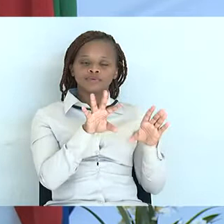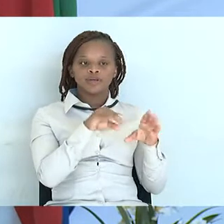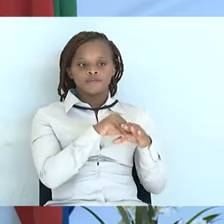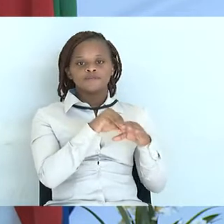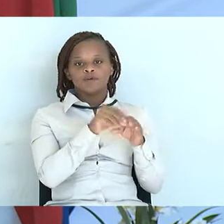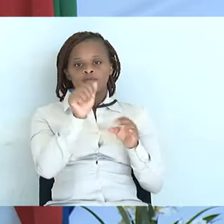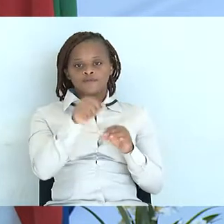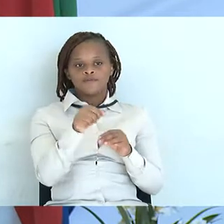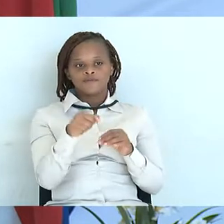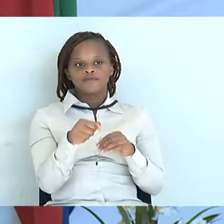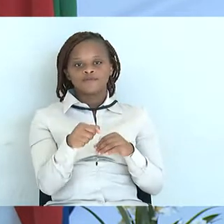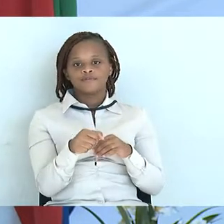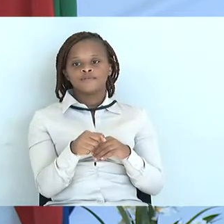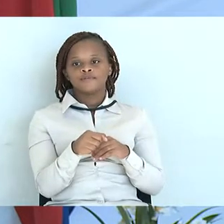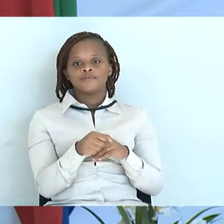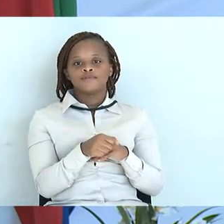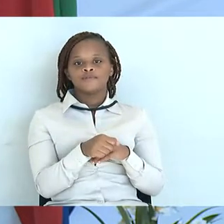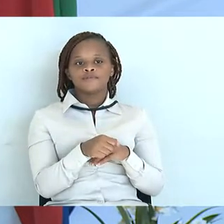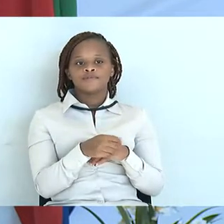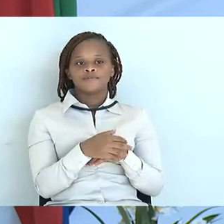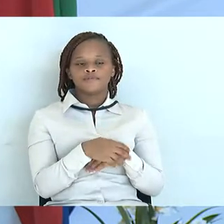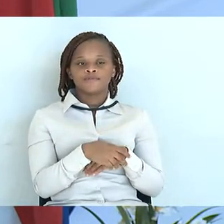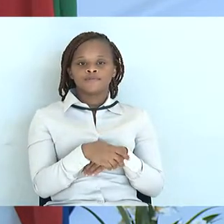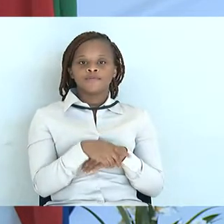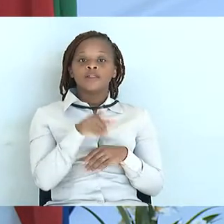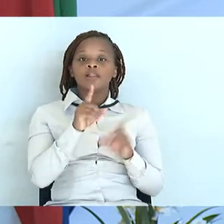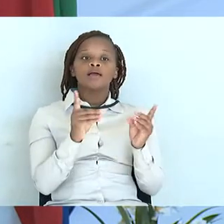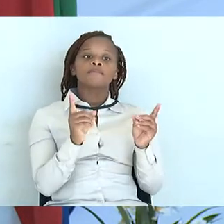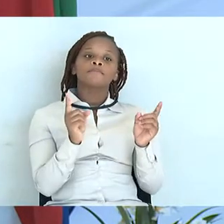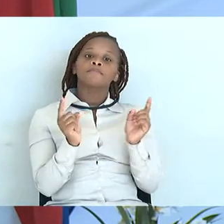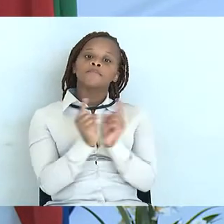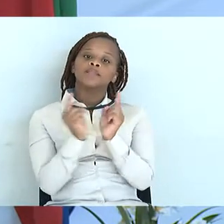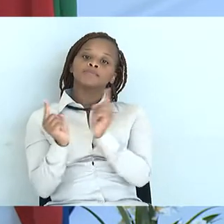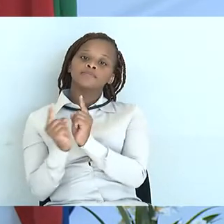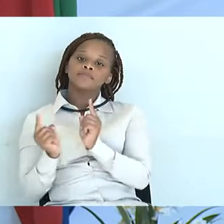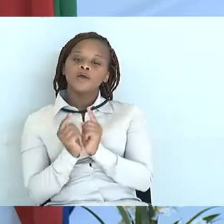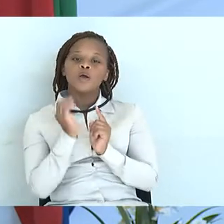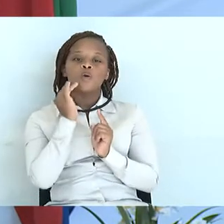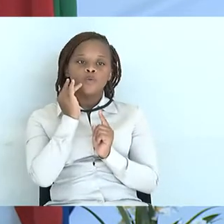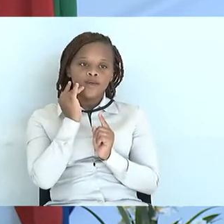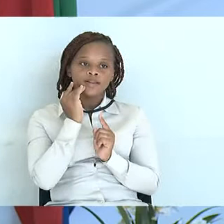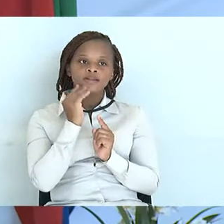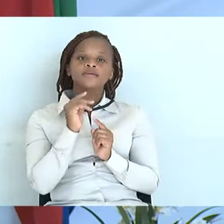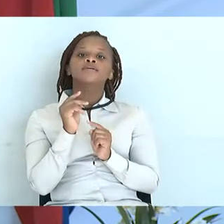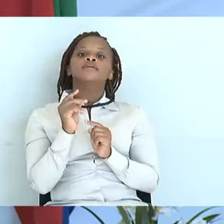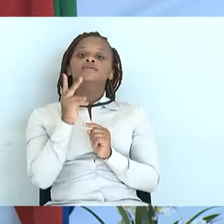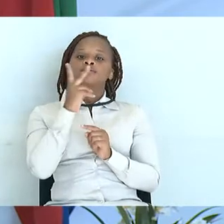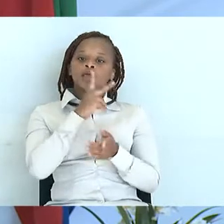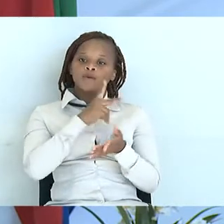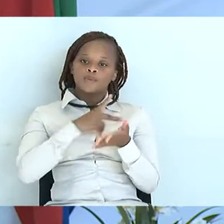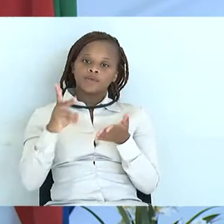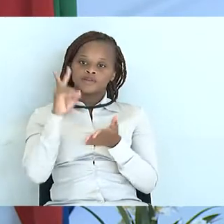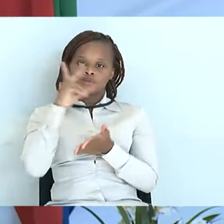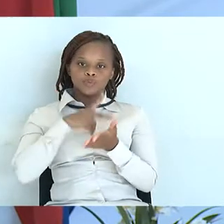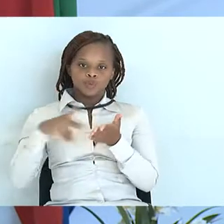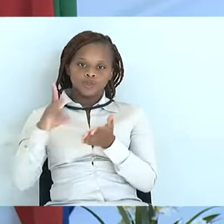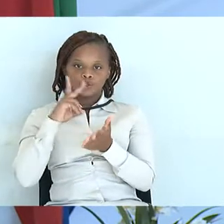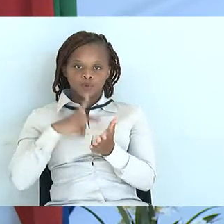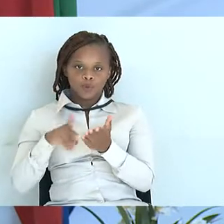meet every second week. All the DGs of the two